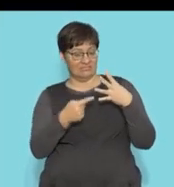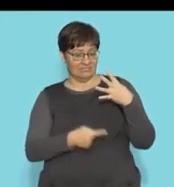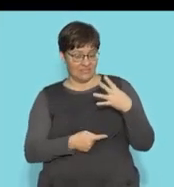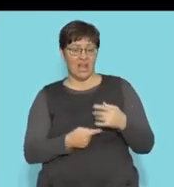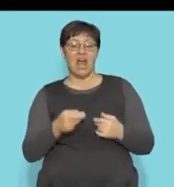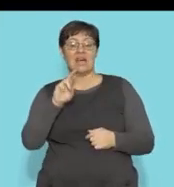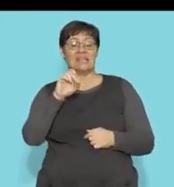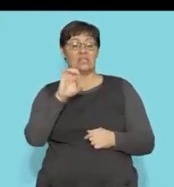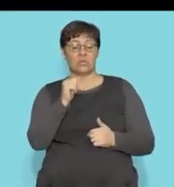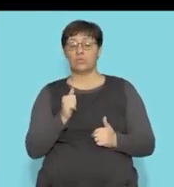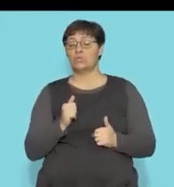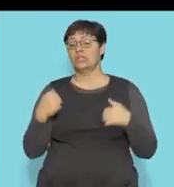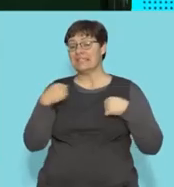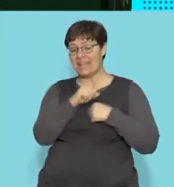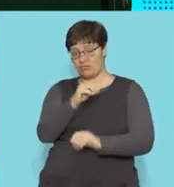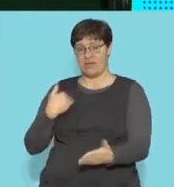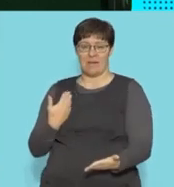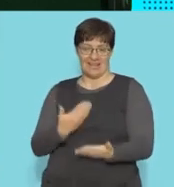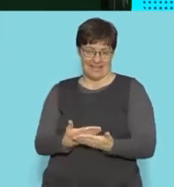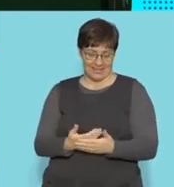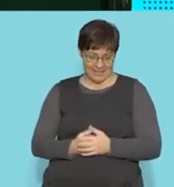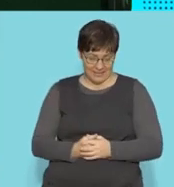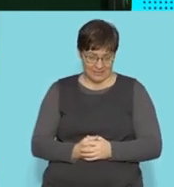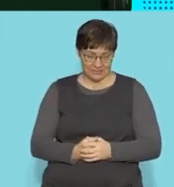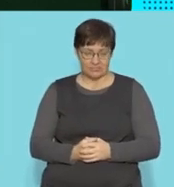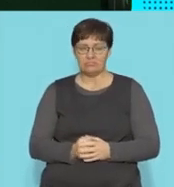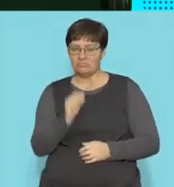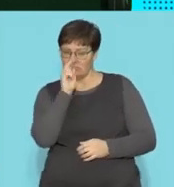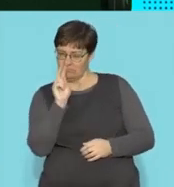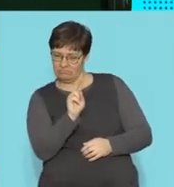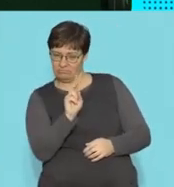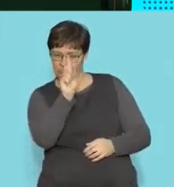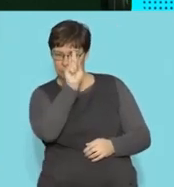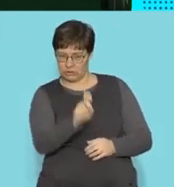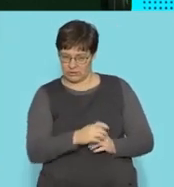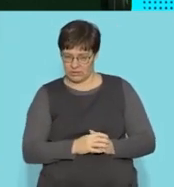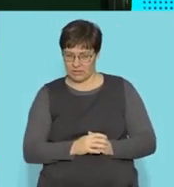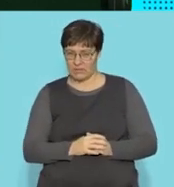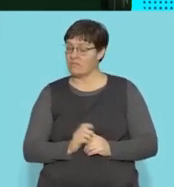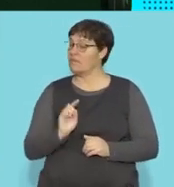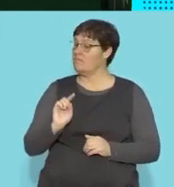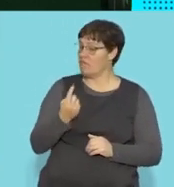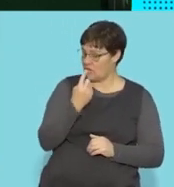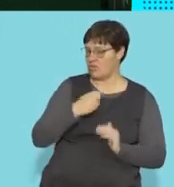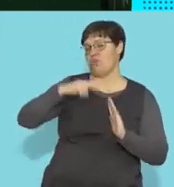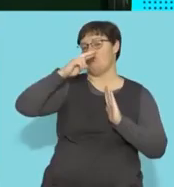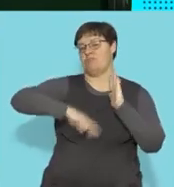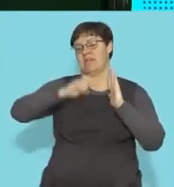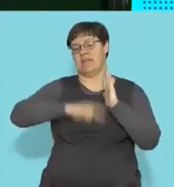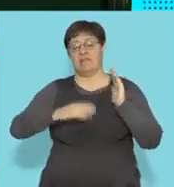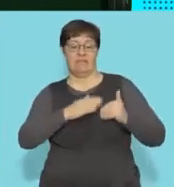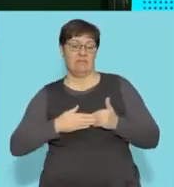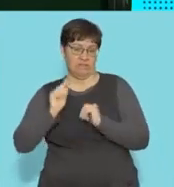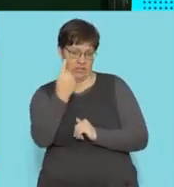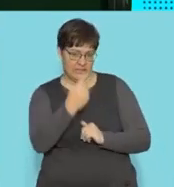the rescue strategy as we look at this particular question. So first of all, let's read